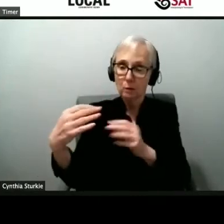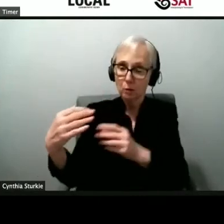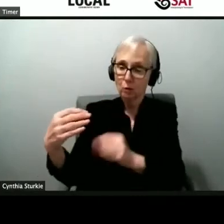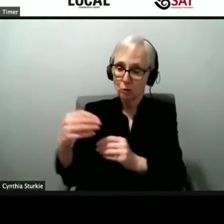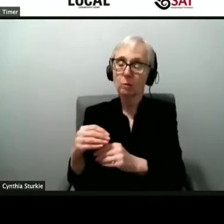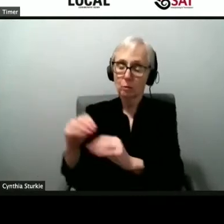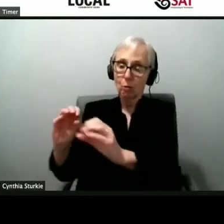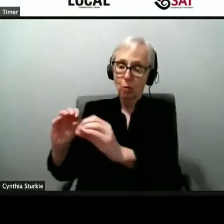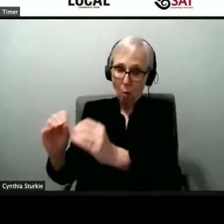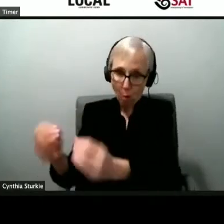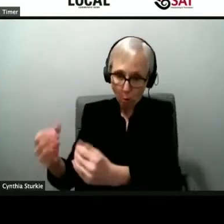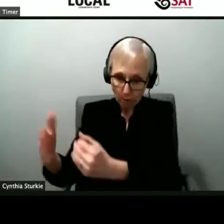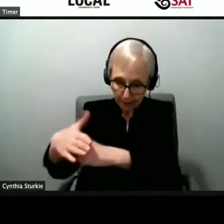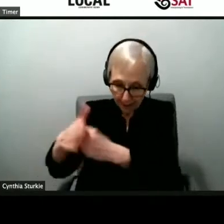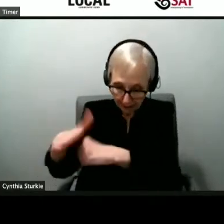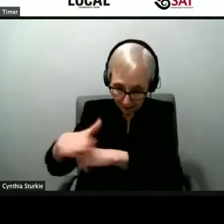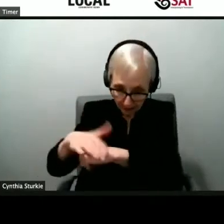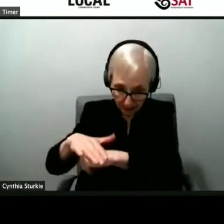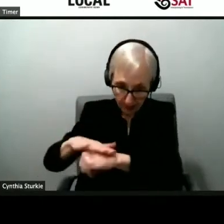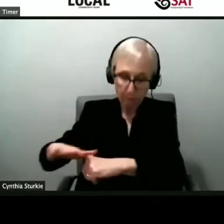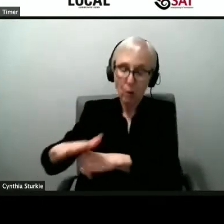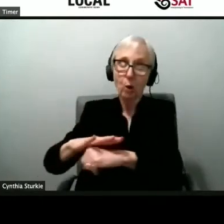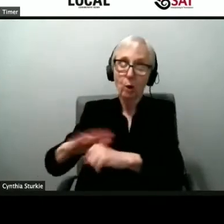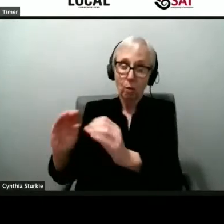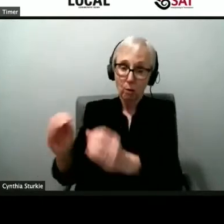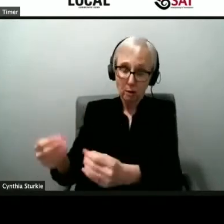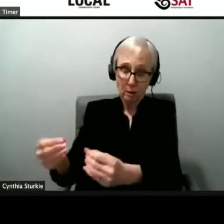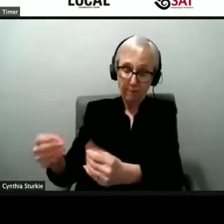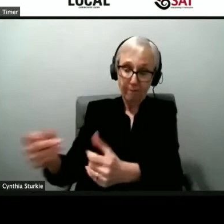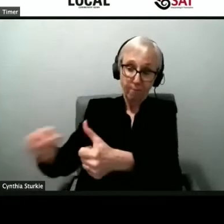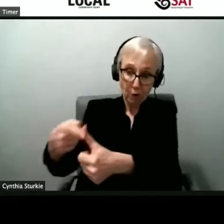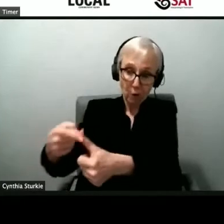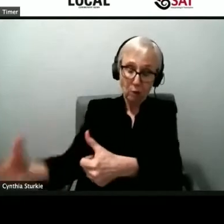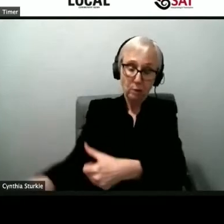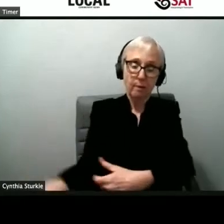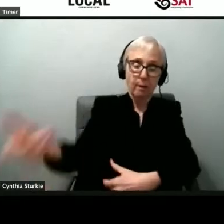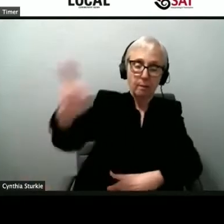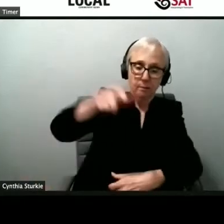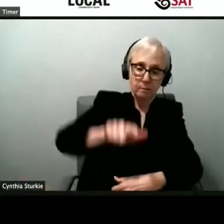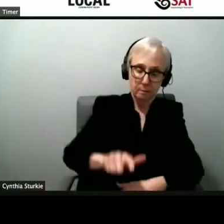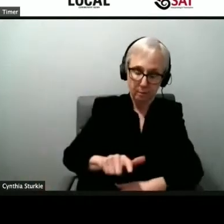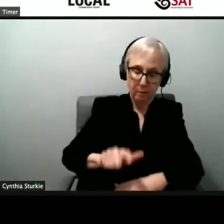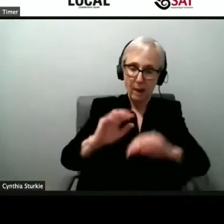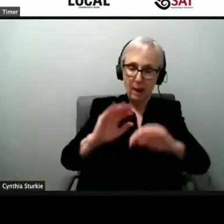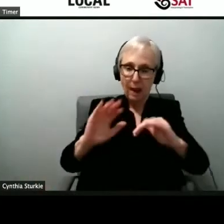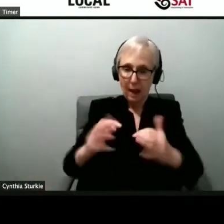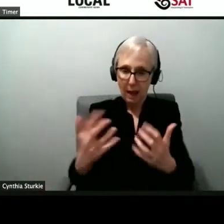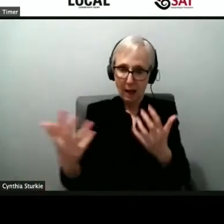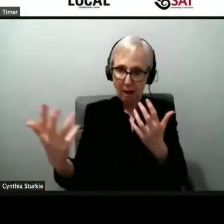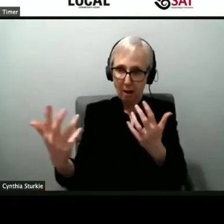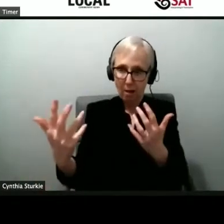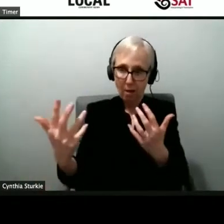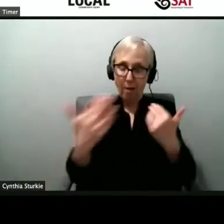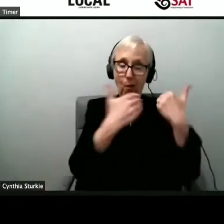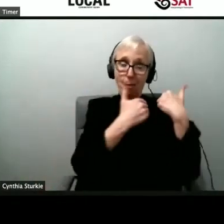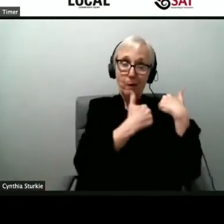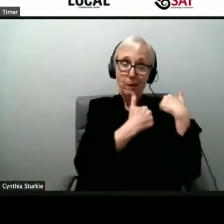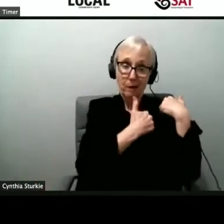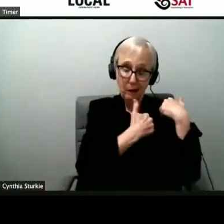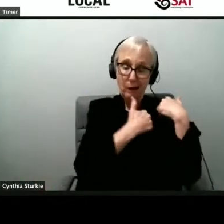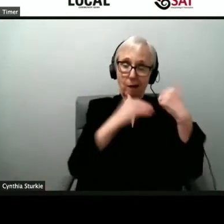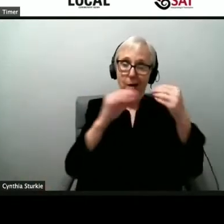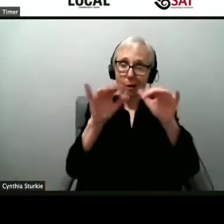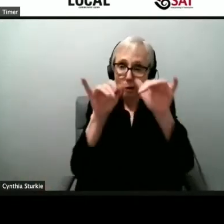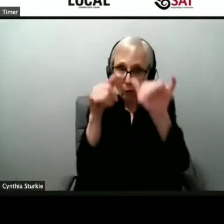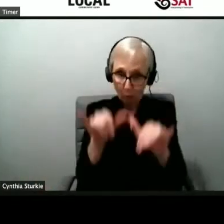council district. Whatever we need to do as far as that's concerned, I'm willing to do. How we're going to make that accountable or numbered